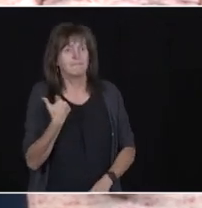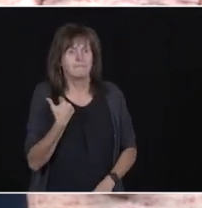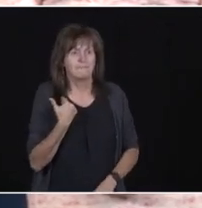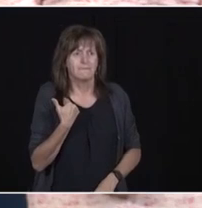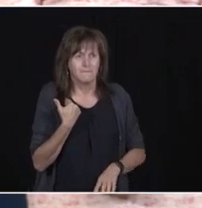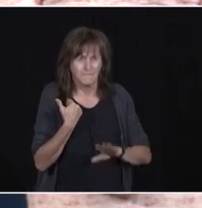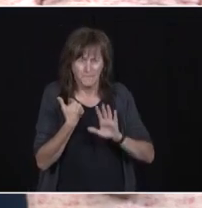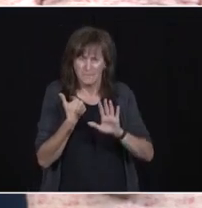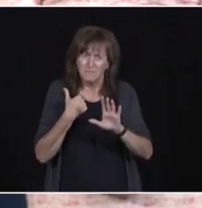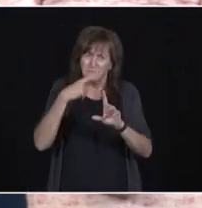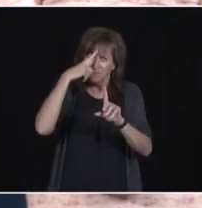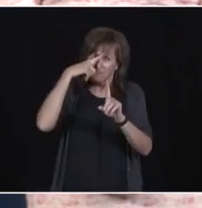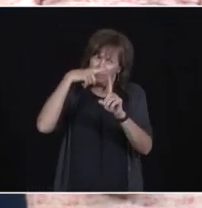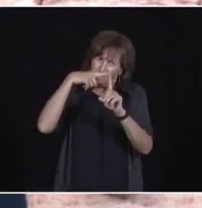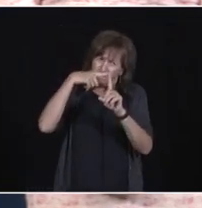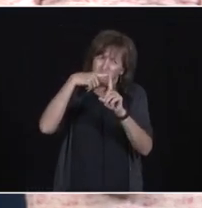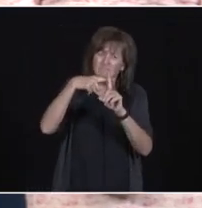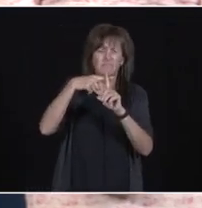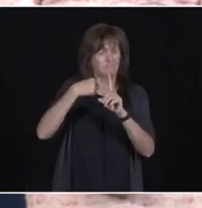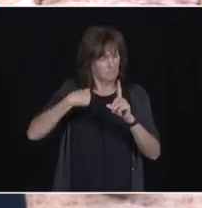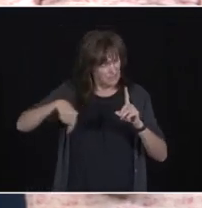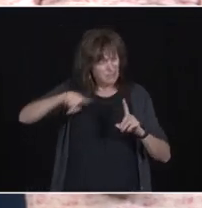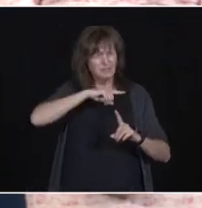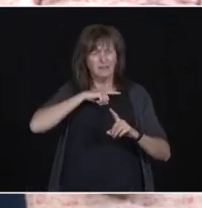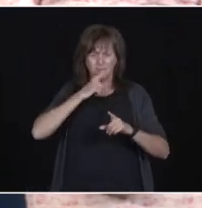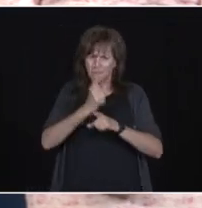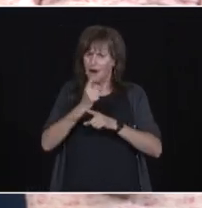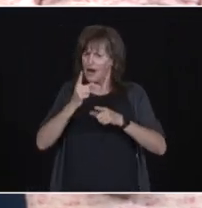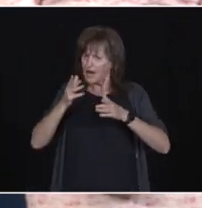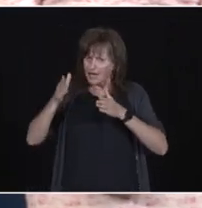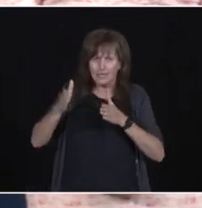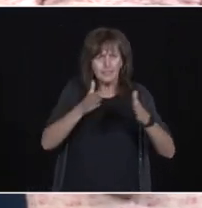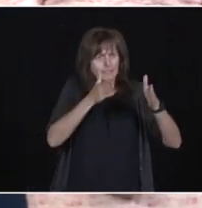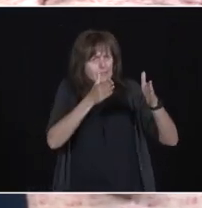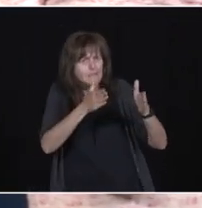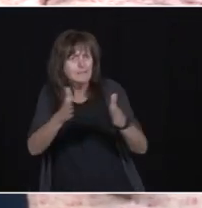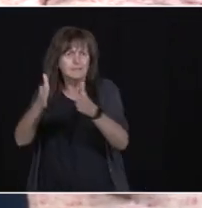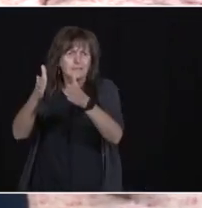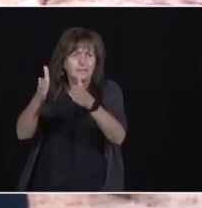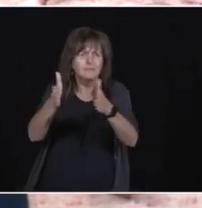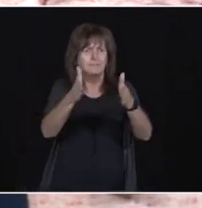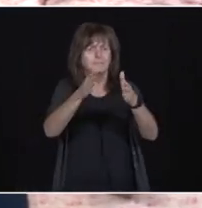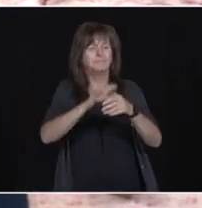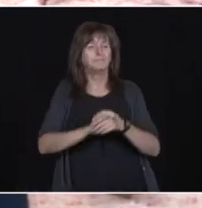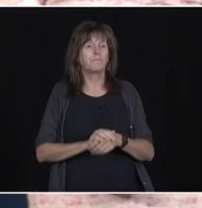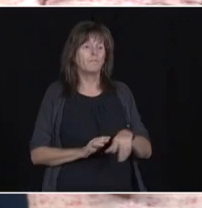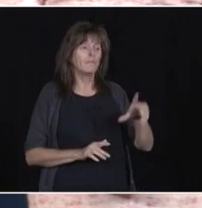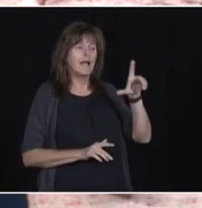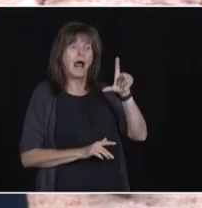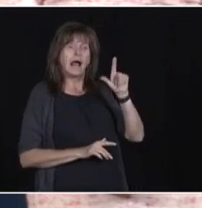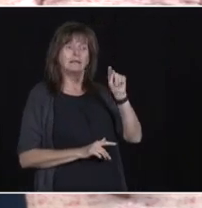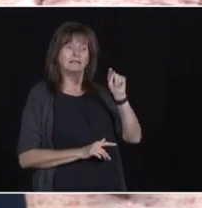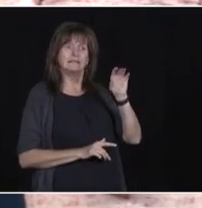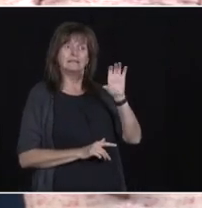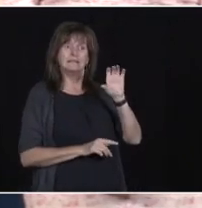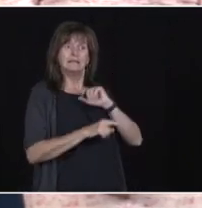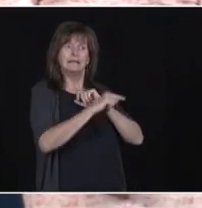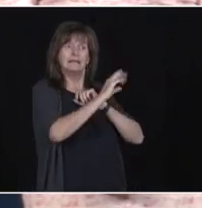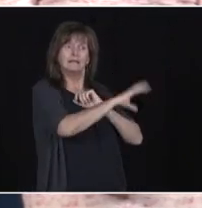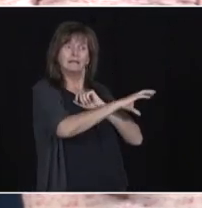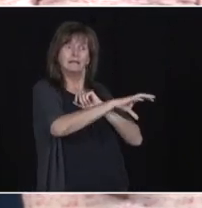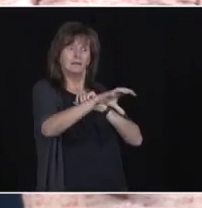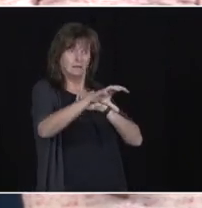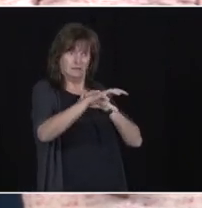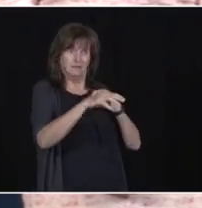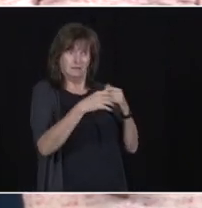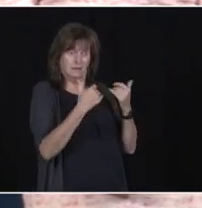more clear than in our long-term care homes. Nearly all of our homes have stabilized. We have completed